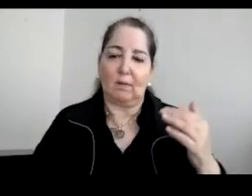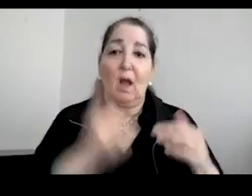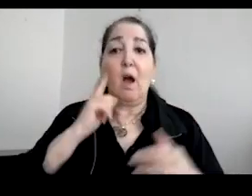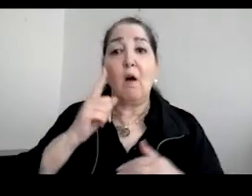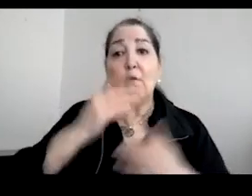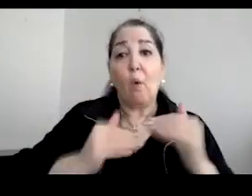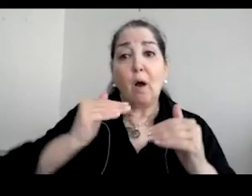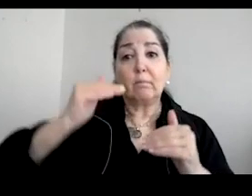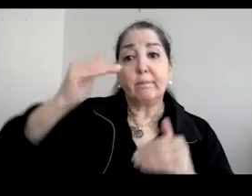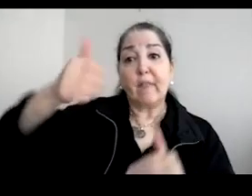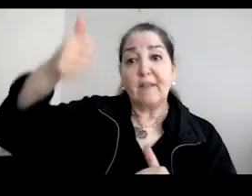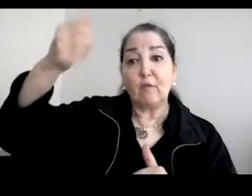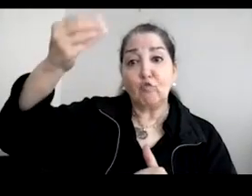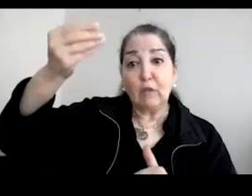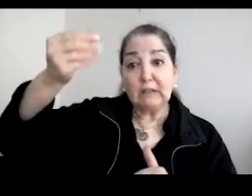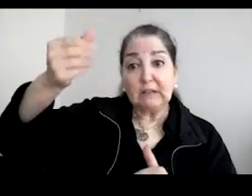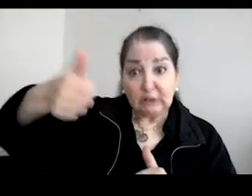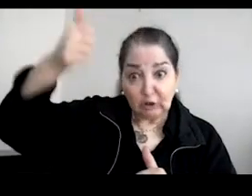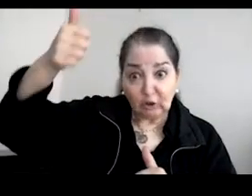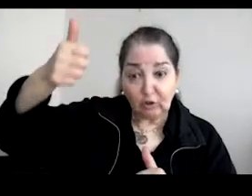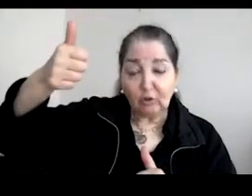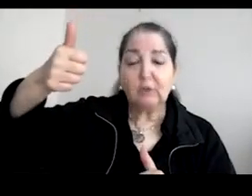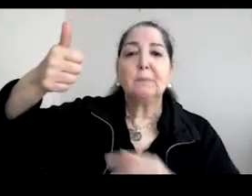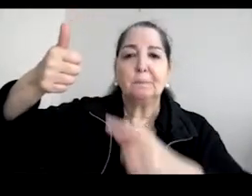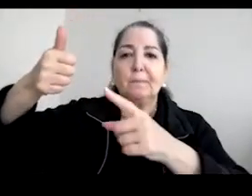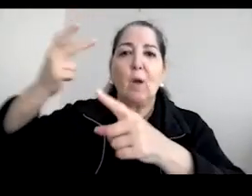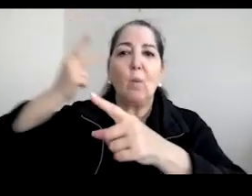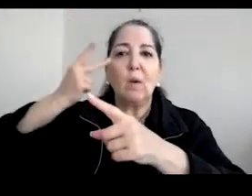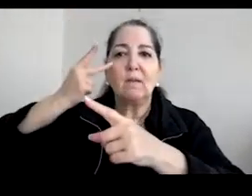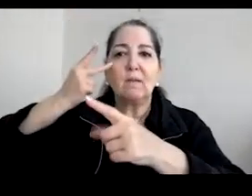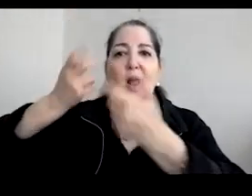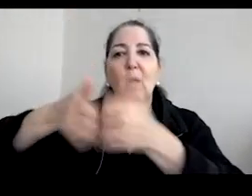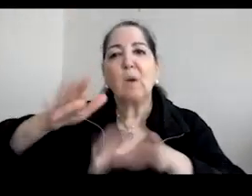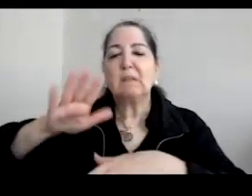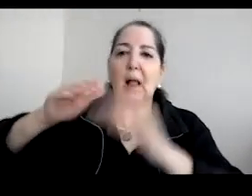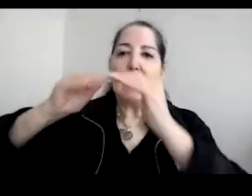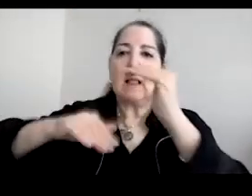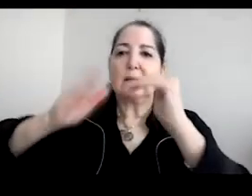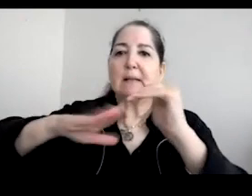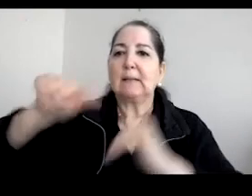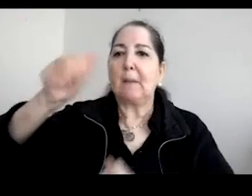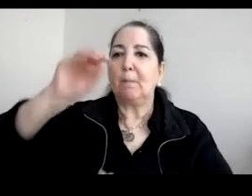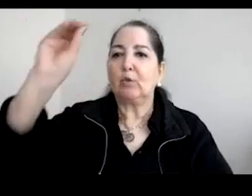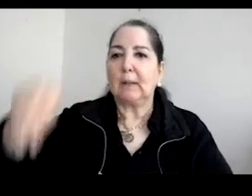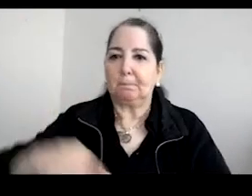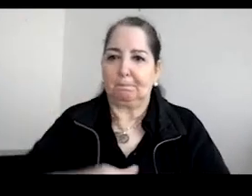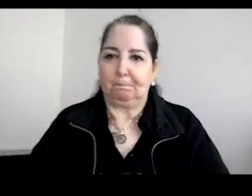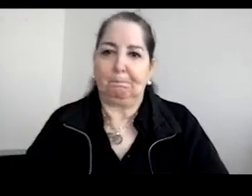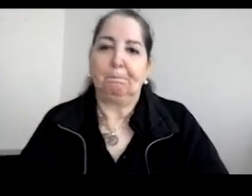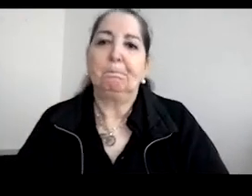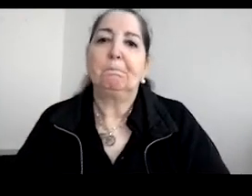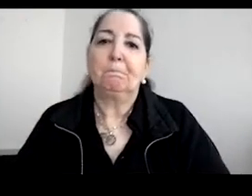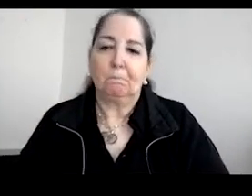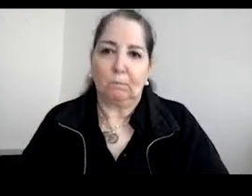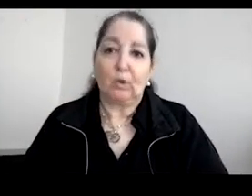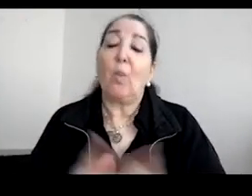of the earnings distribution, we see declines of less than 10%. Okay, so the crisis is really turned into